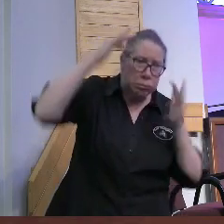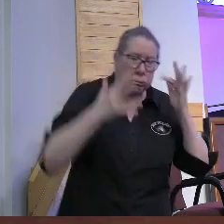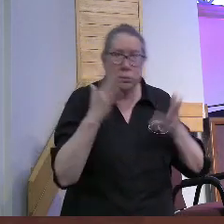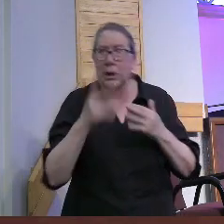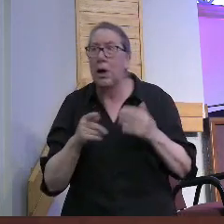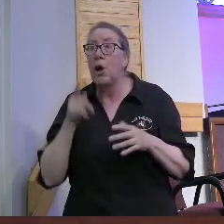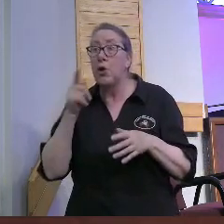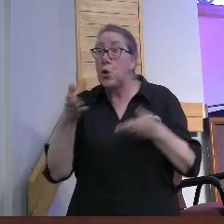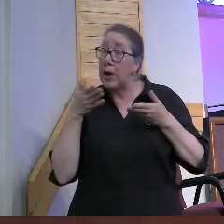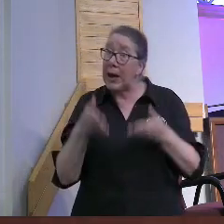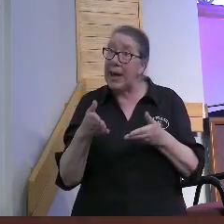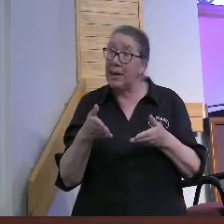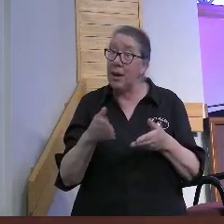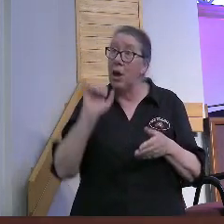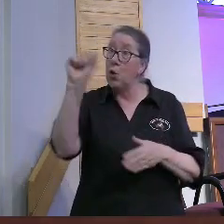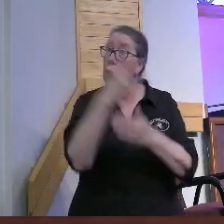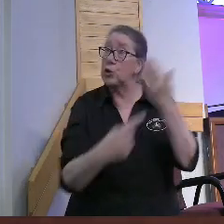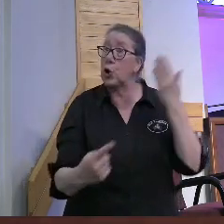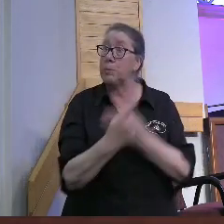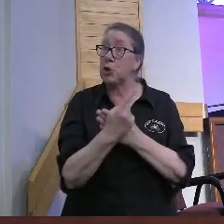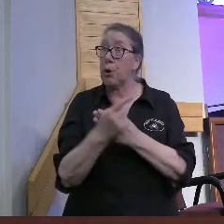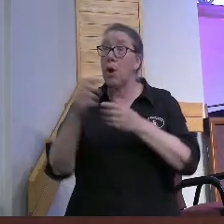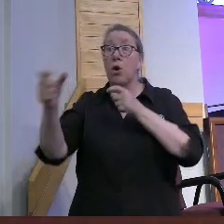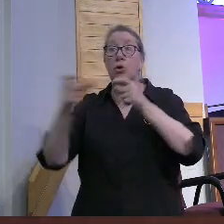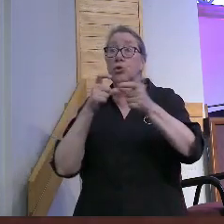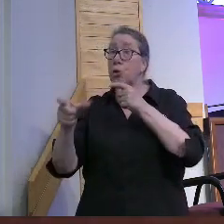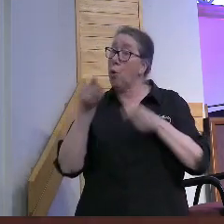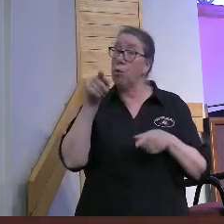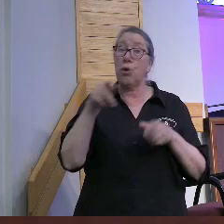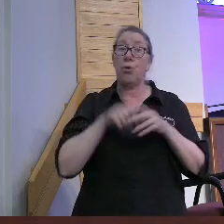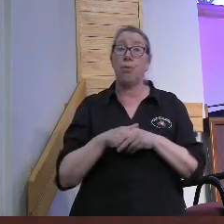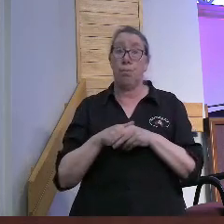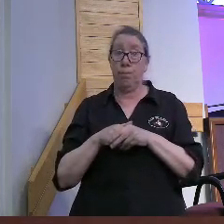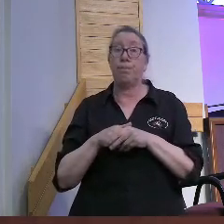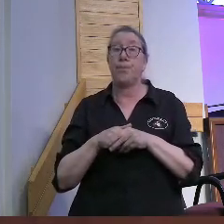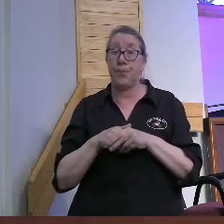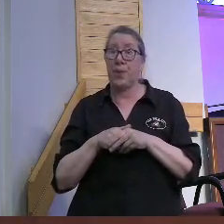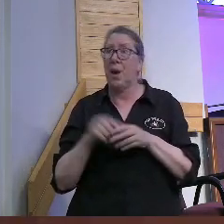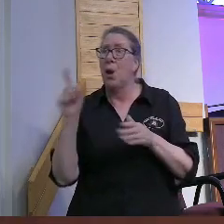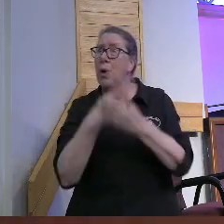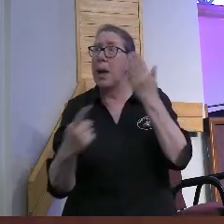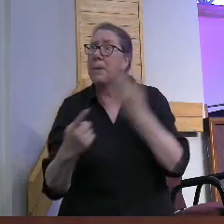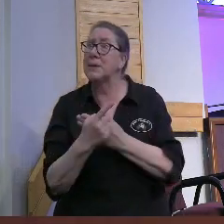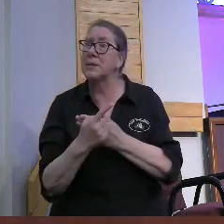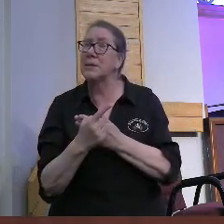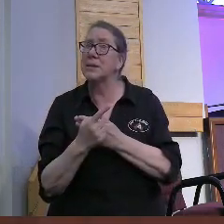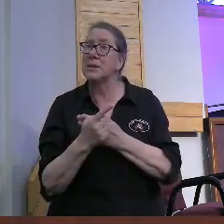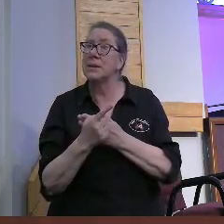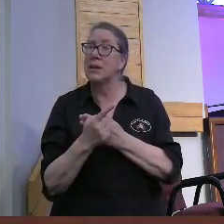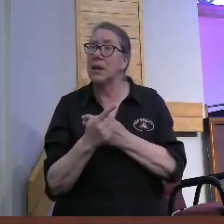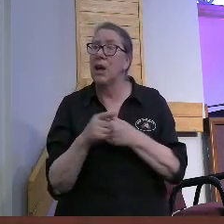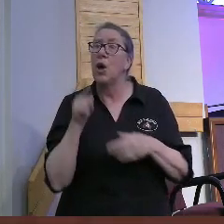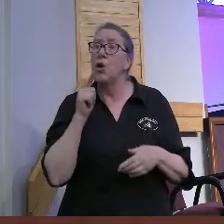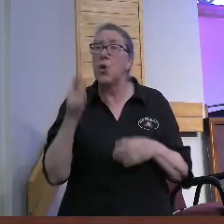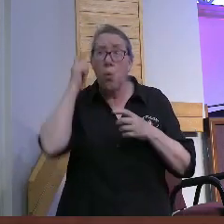you allow your circumstances to control you. And so what happens is that what you're worrying